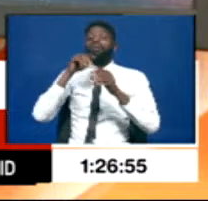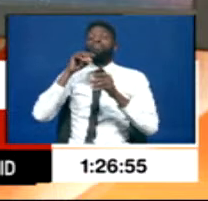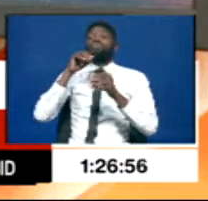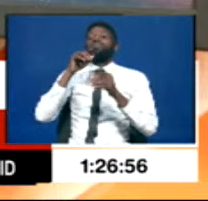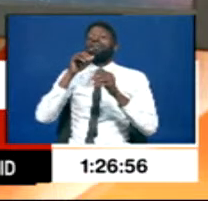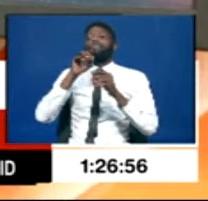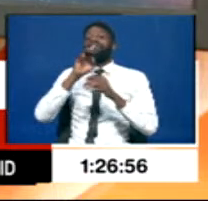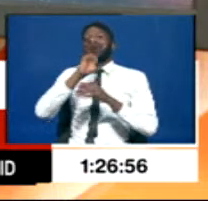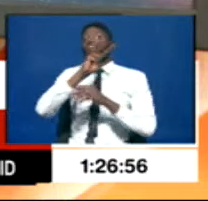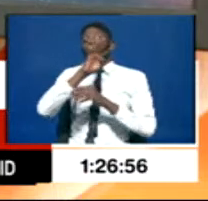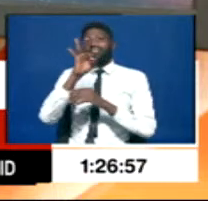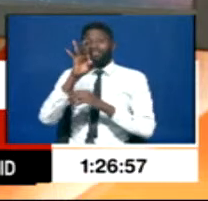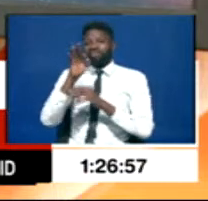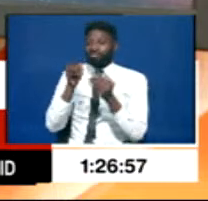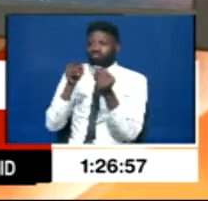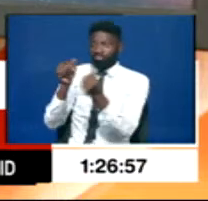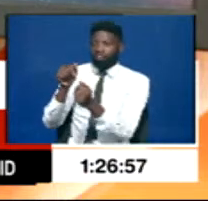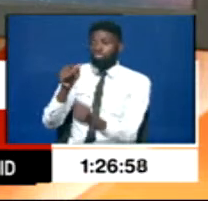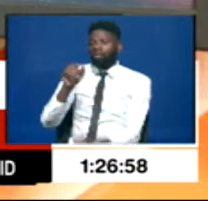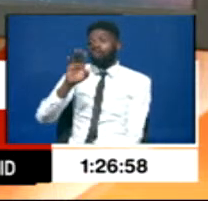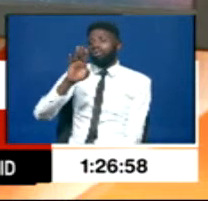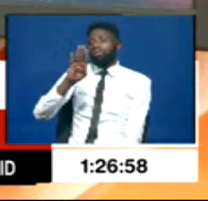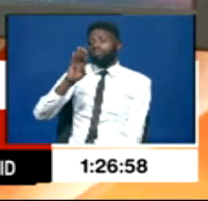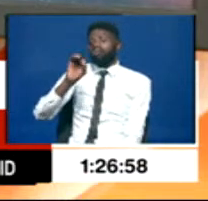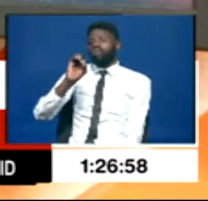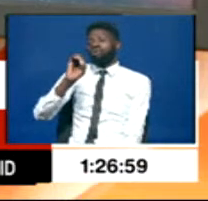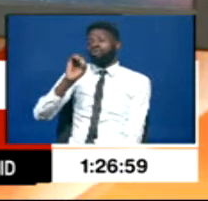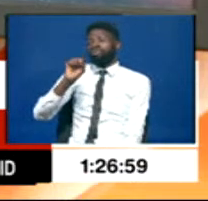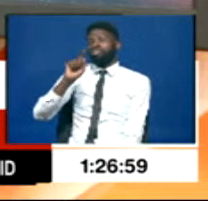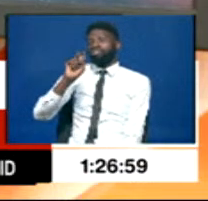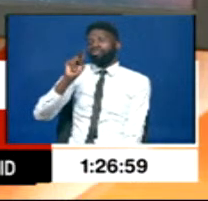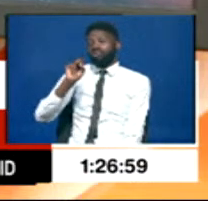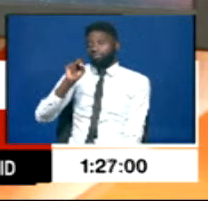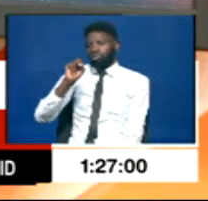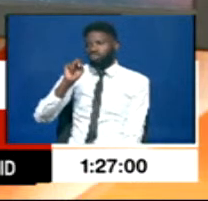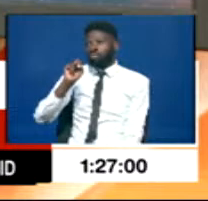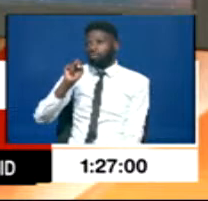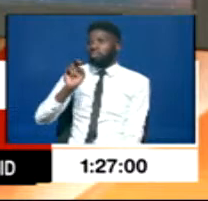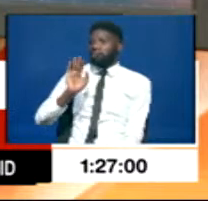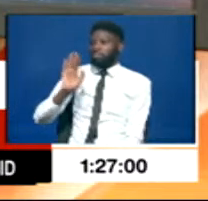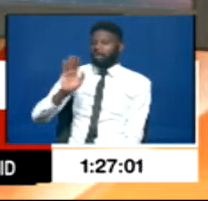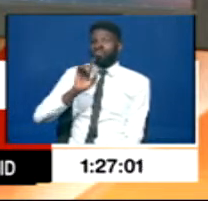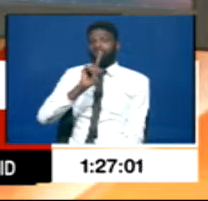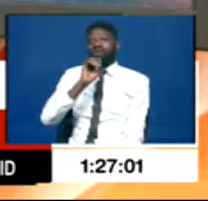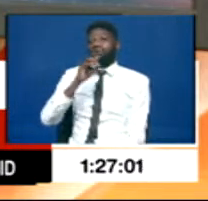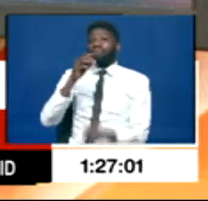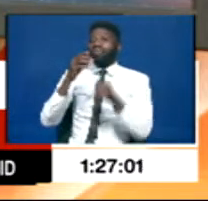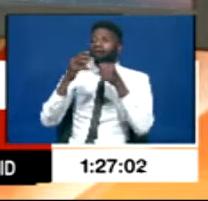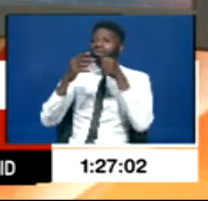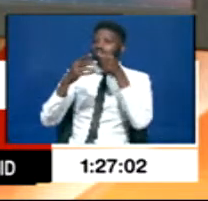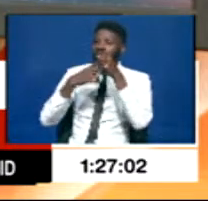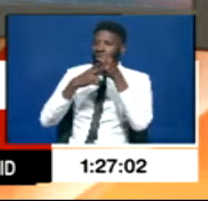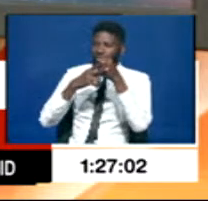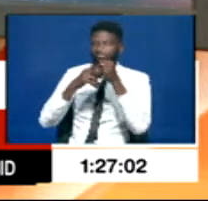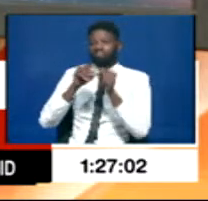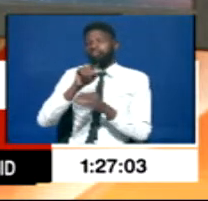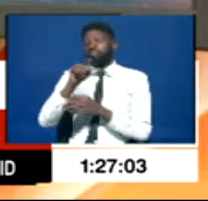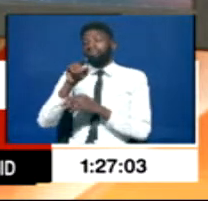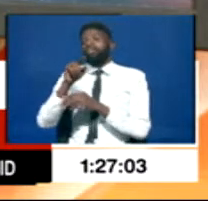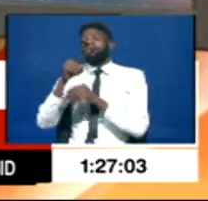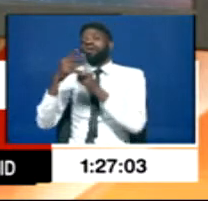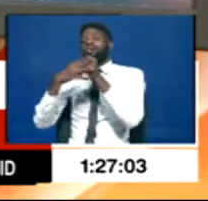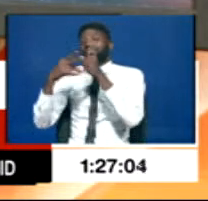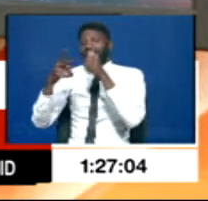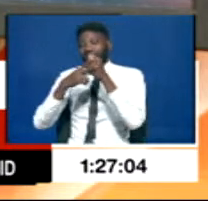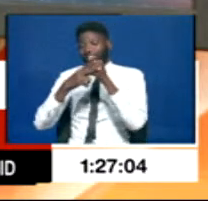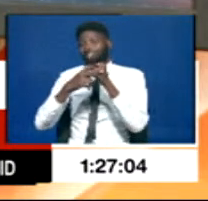Celtics 107-97 in Game 4 to level NBA Finals at 2-2. Game 5 of the series will be